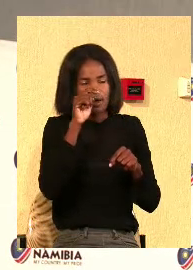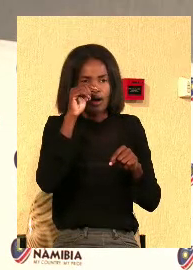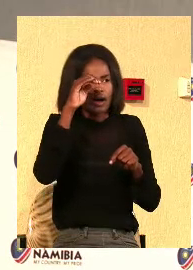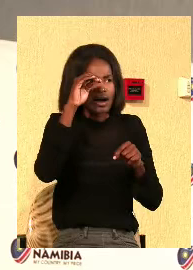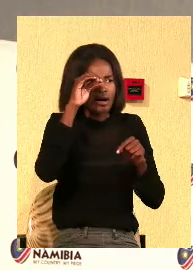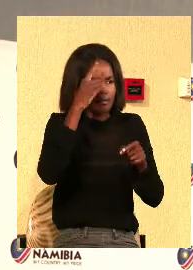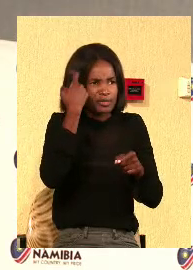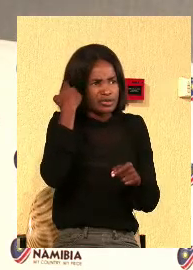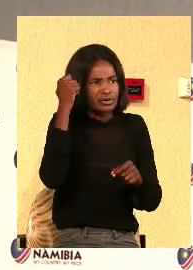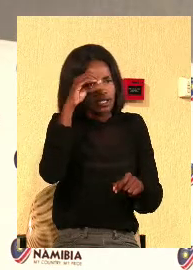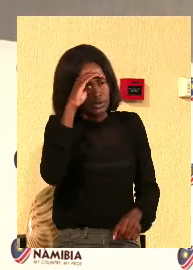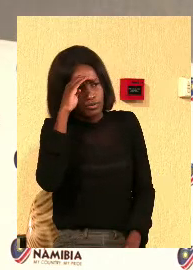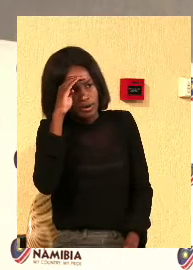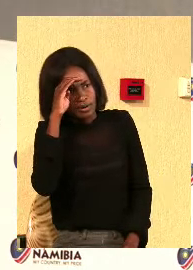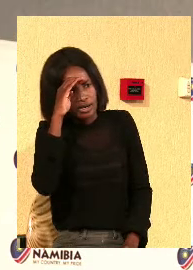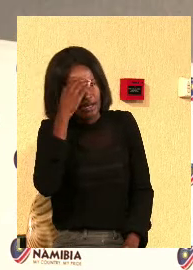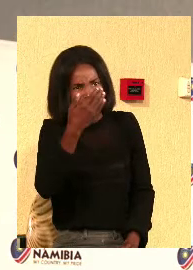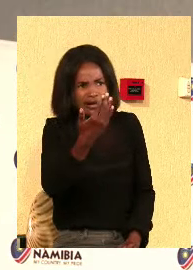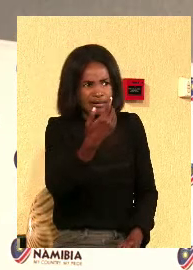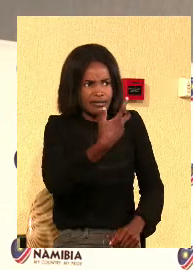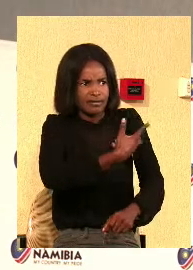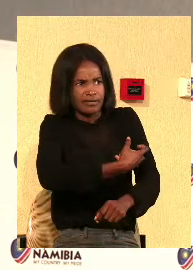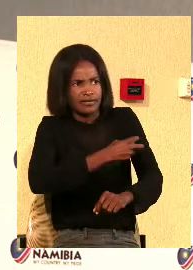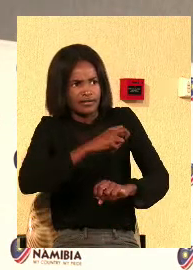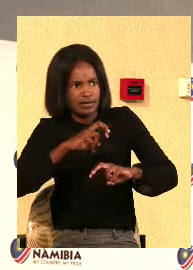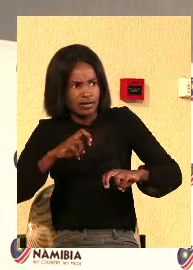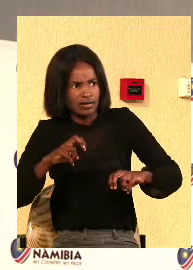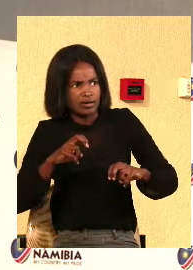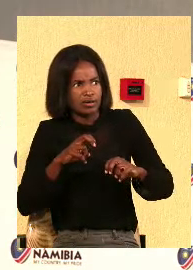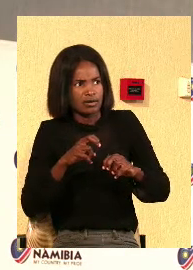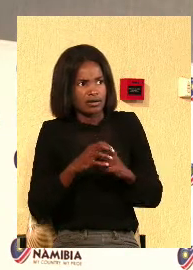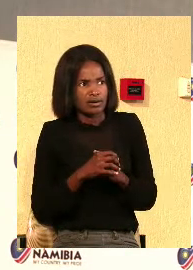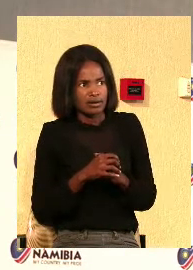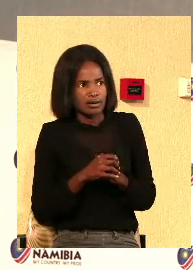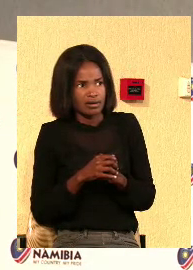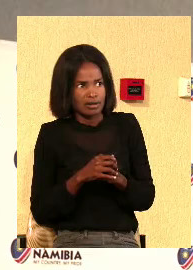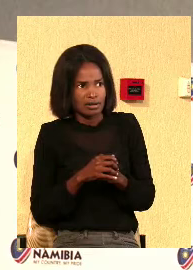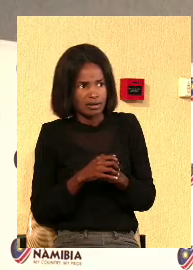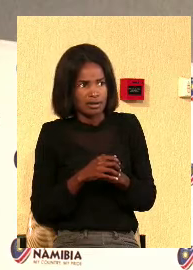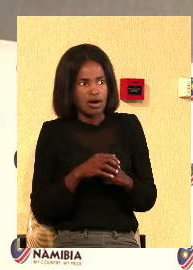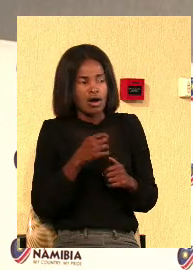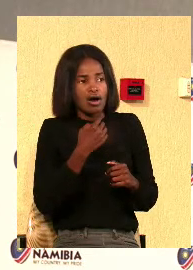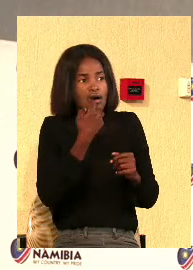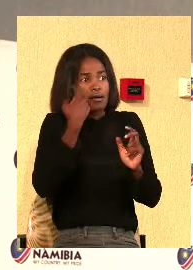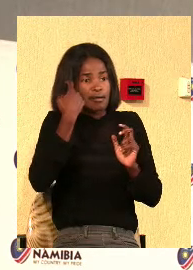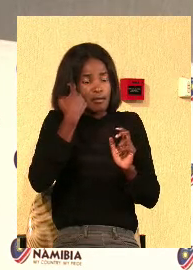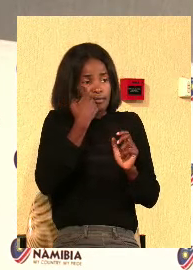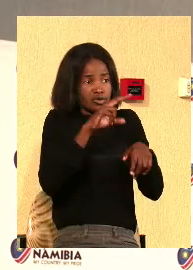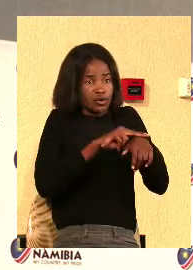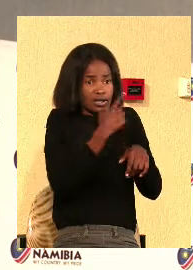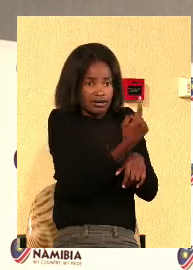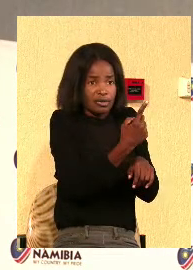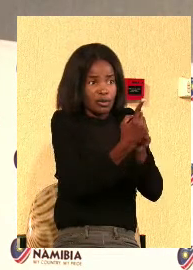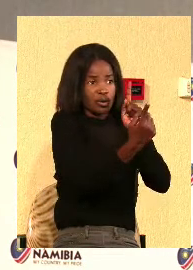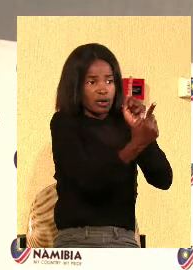down since you were there at the airport with them? And then maybe, does that mean you would also need to undergo any testing? And then I wanted to